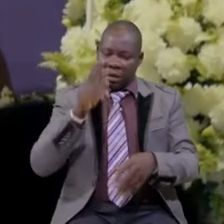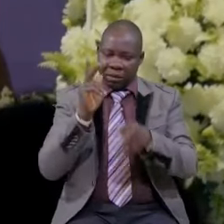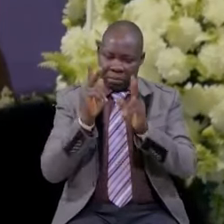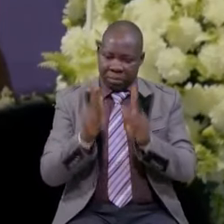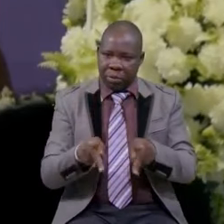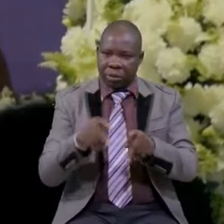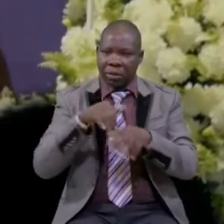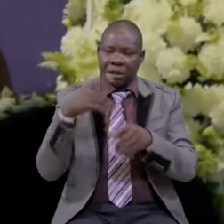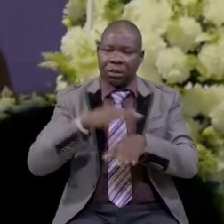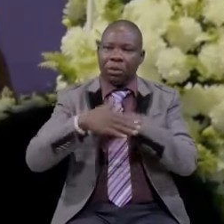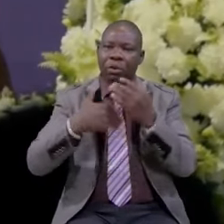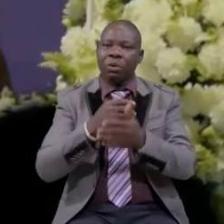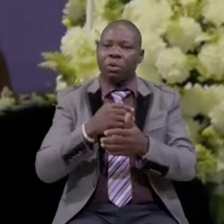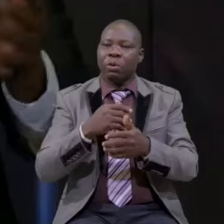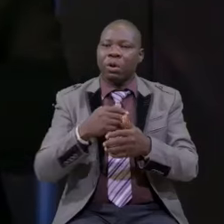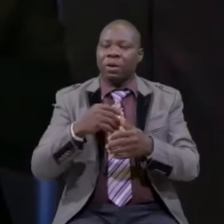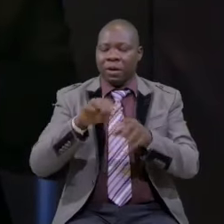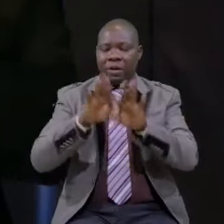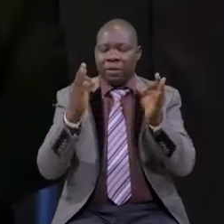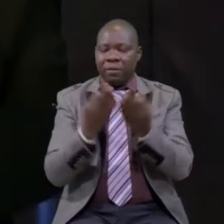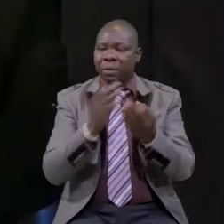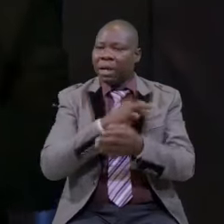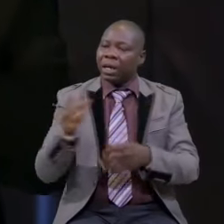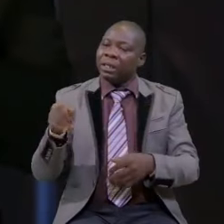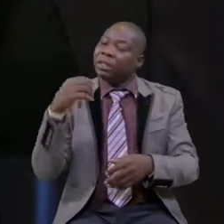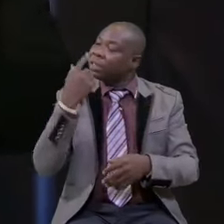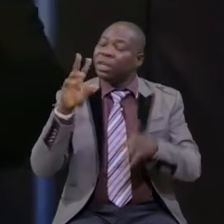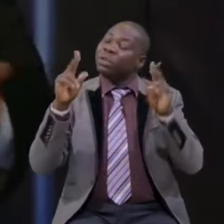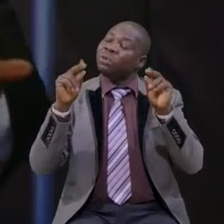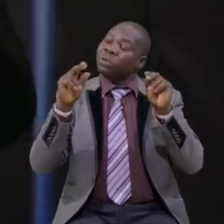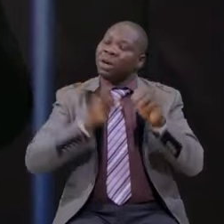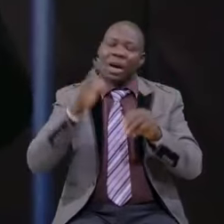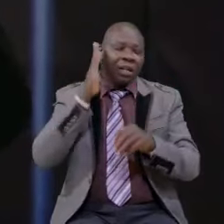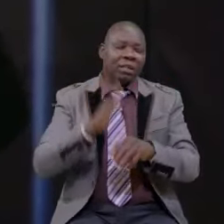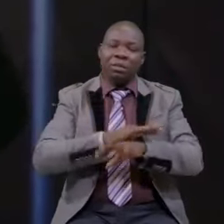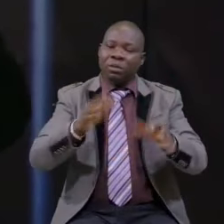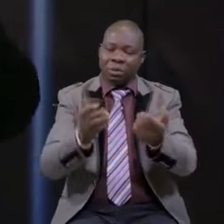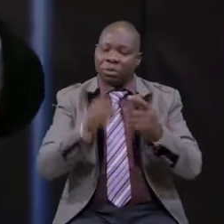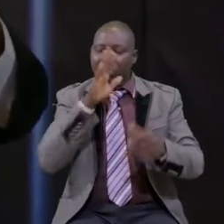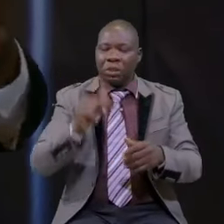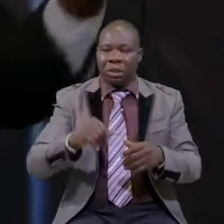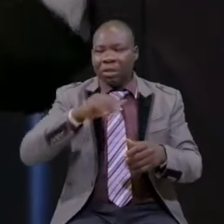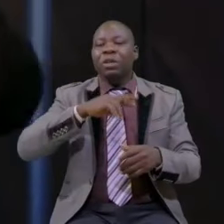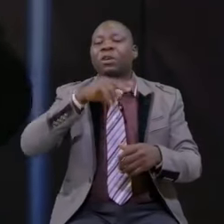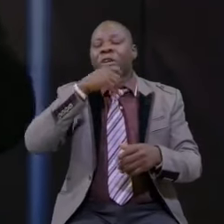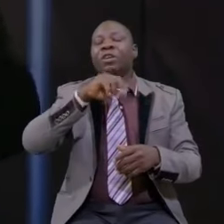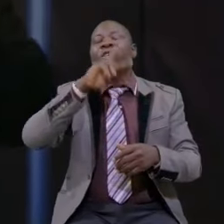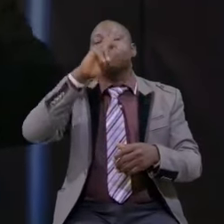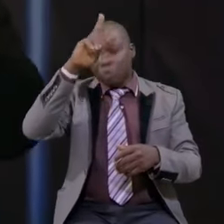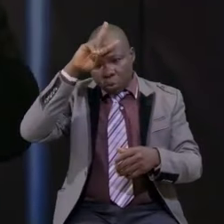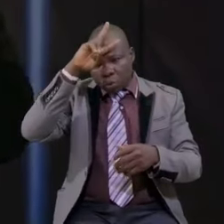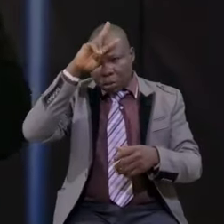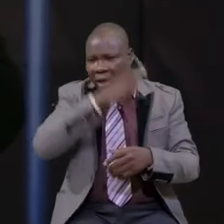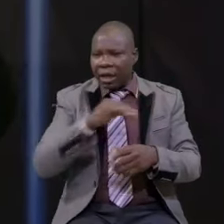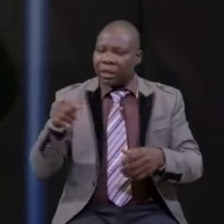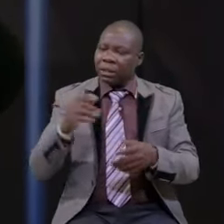no, no, I will not be a goat. I said, if you're not going to be a goat, kneel down. And then we prayed, and she came to